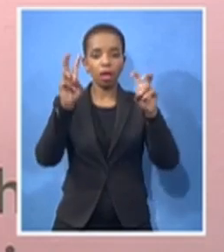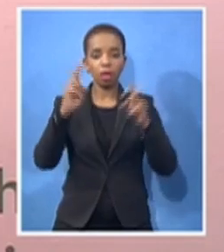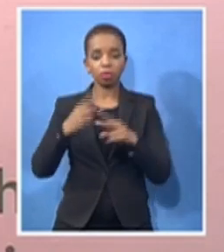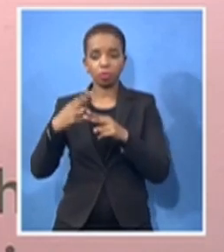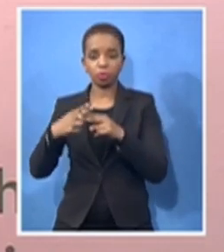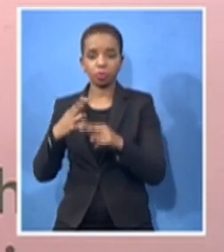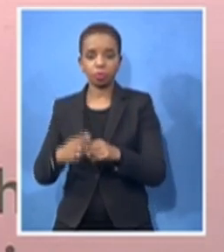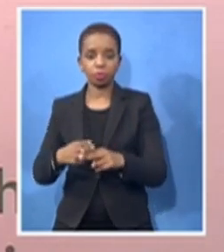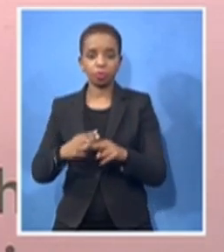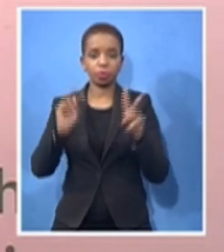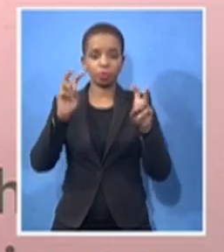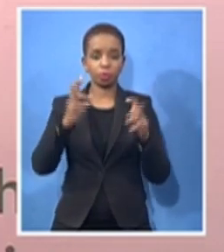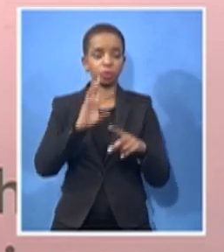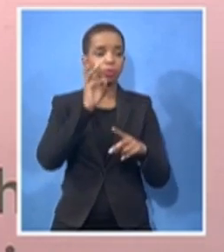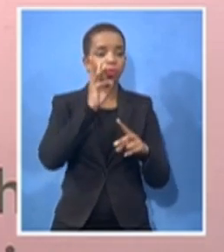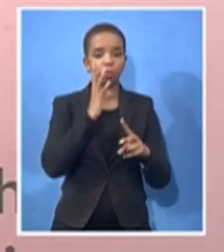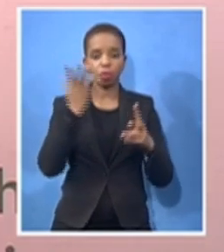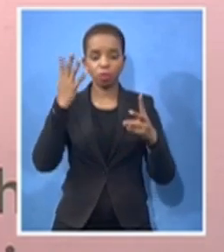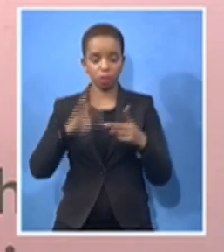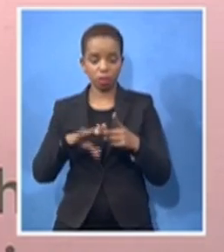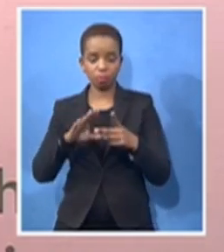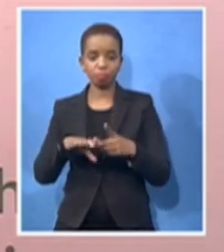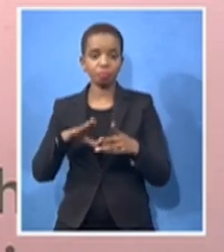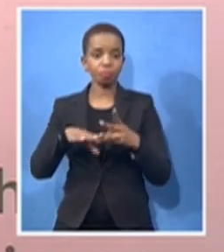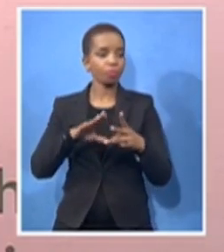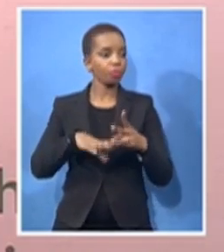detensification that's coming. The issues of the economic